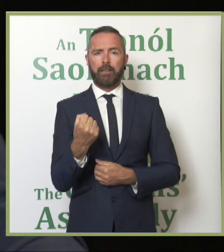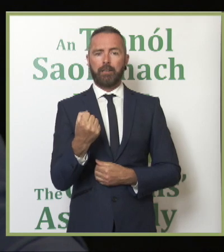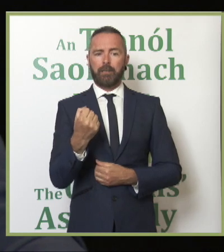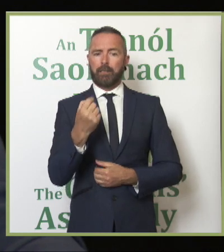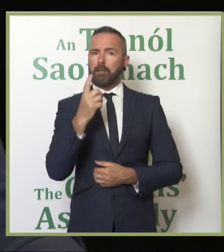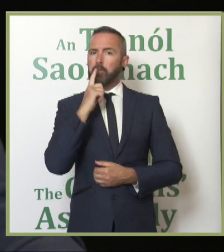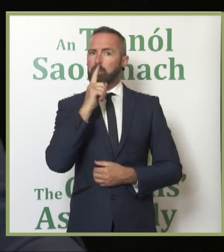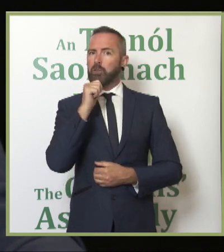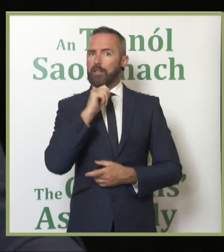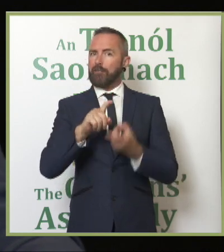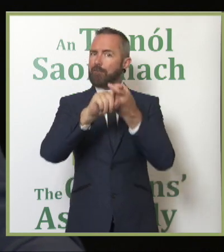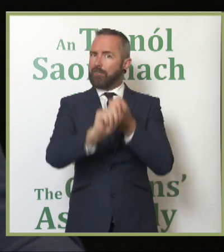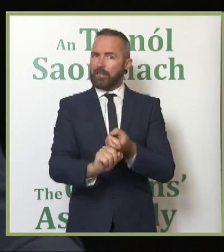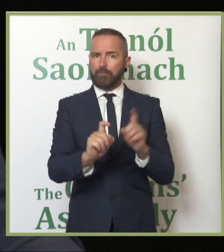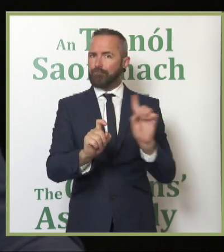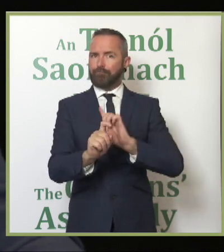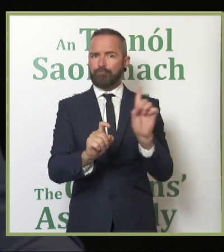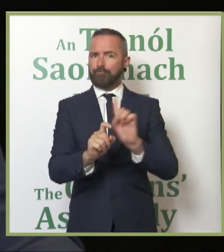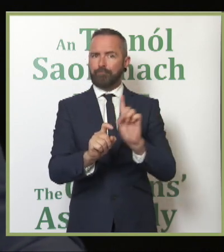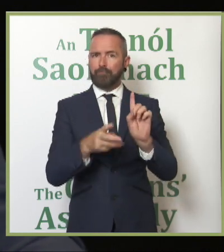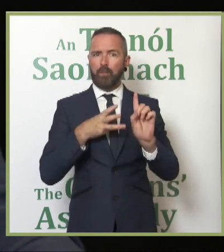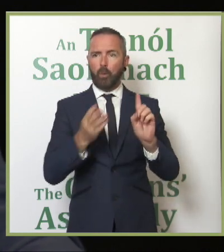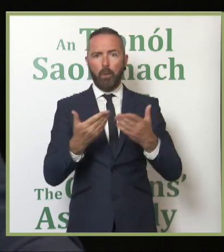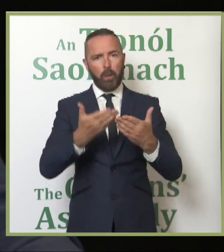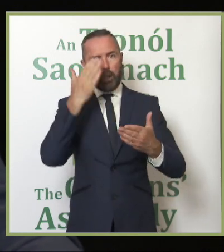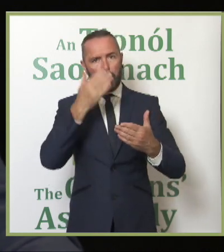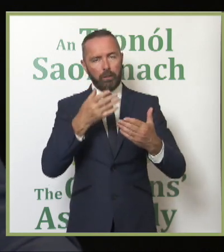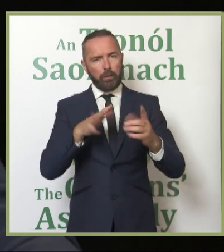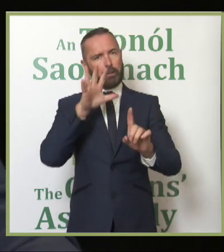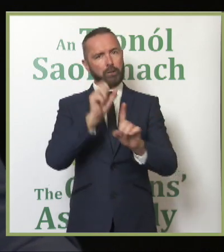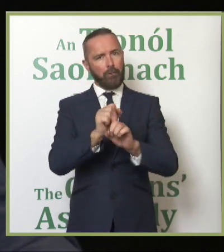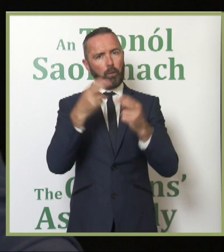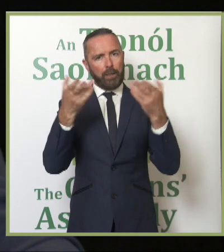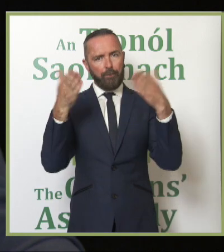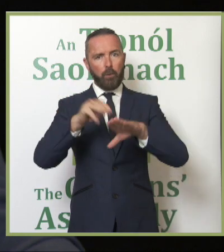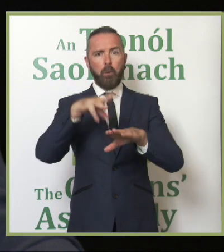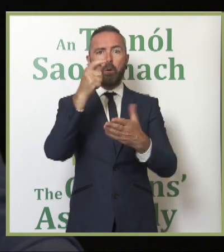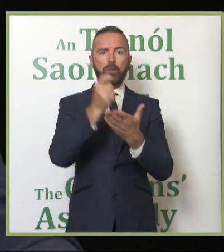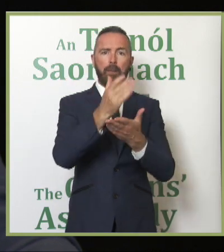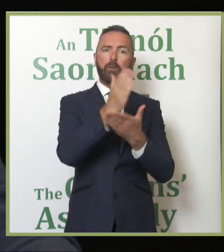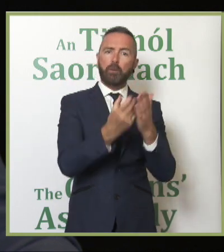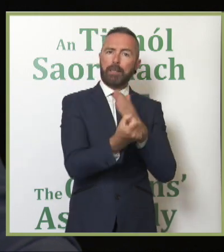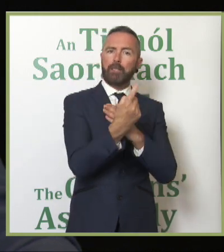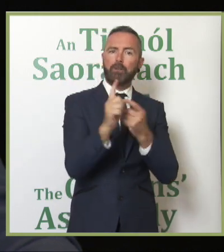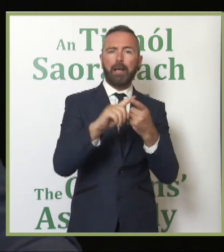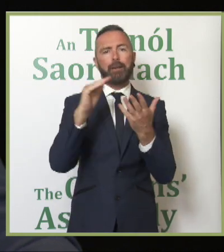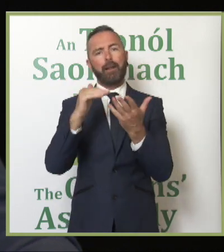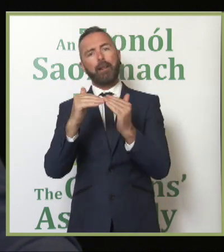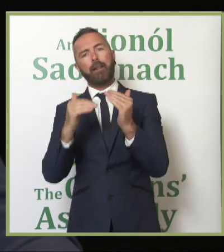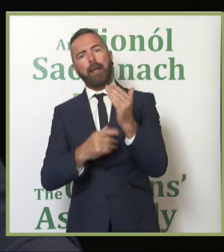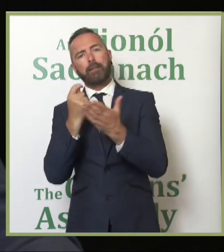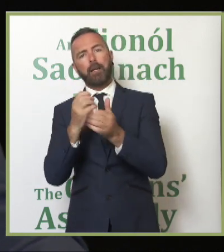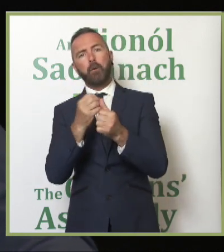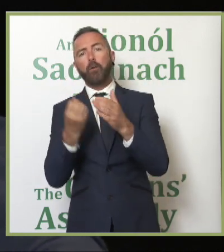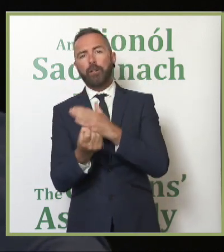isn't fixed in stone. So as we learn or as we discover that we need to focus more time on a certain issue or less time on another issue,